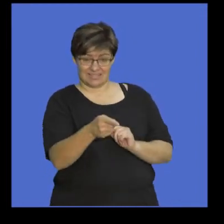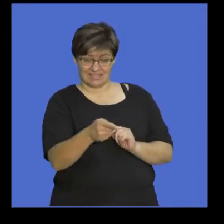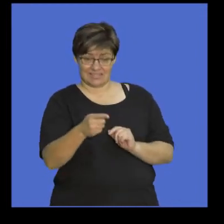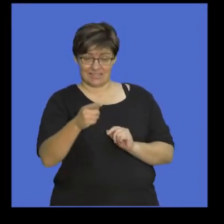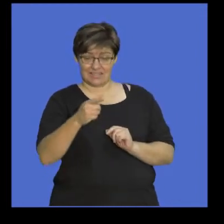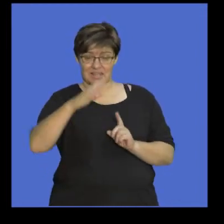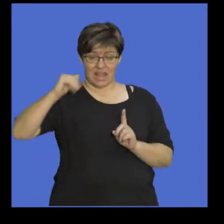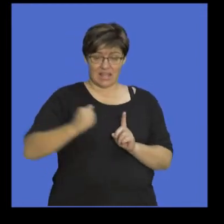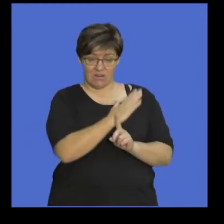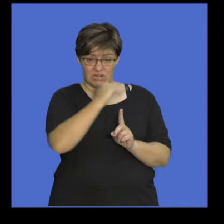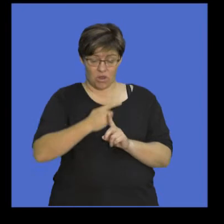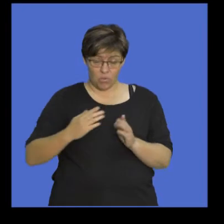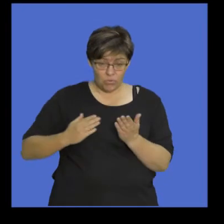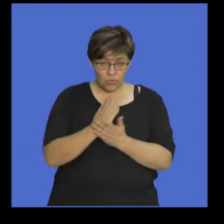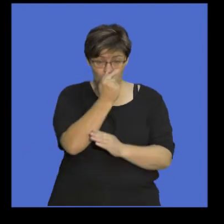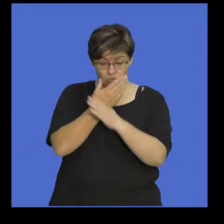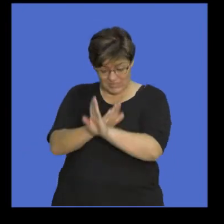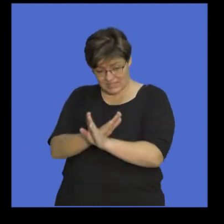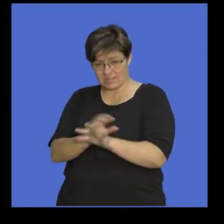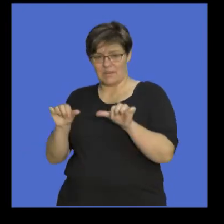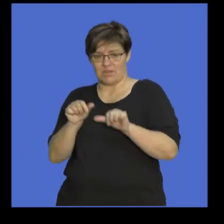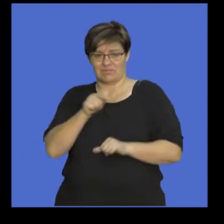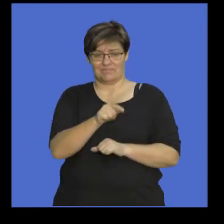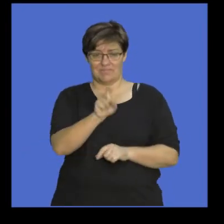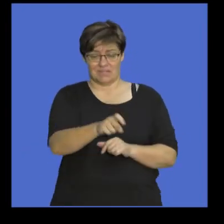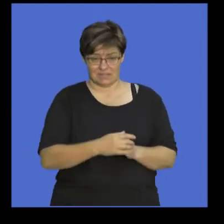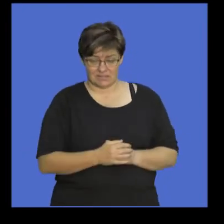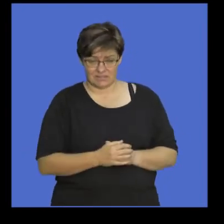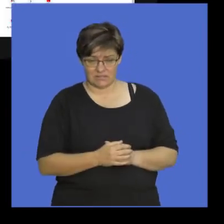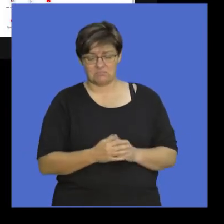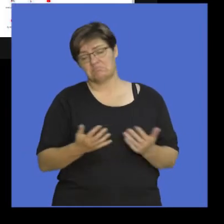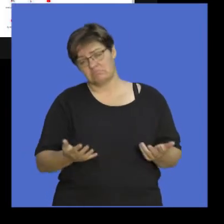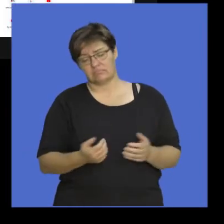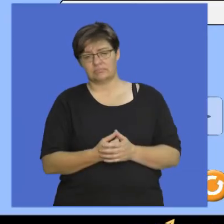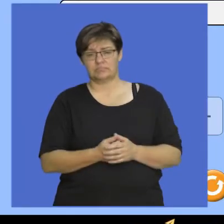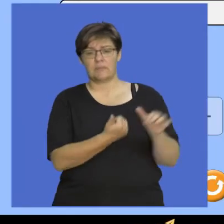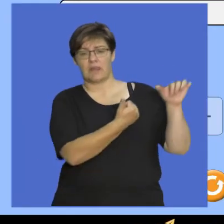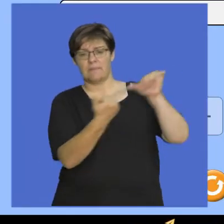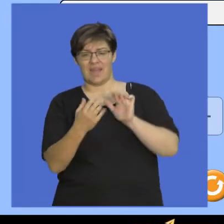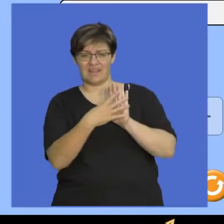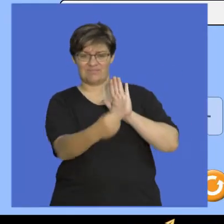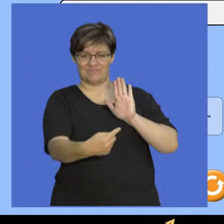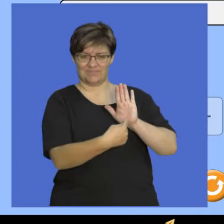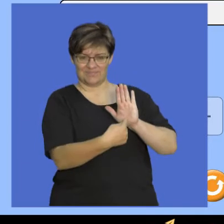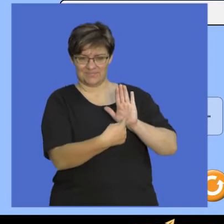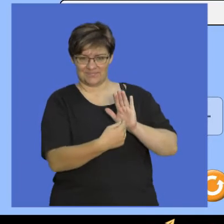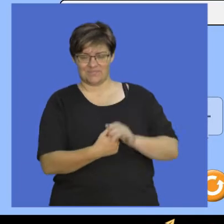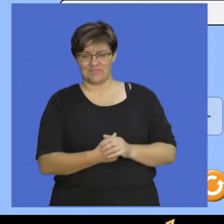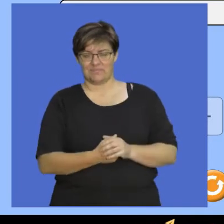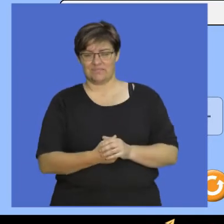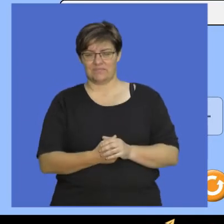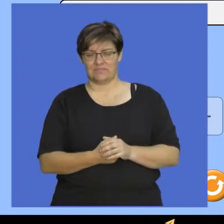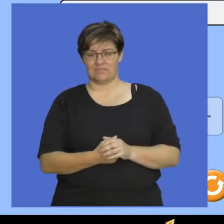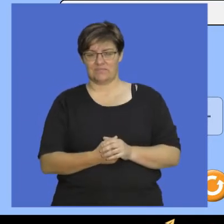in current through that resistor. So if, for argument's sake, we had, if we can quickly go back to that simulation,